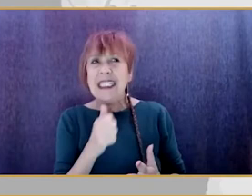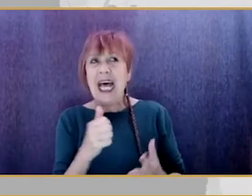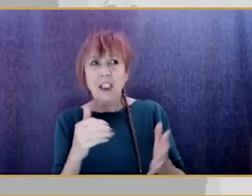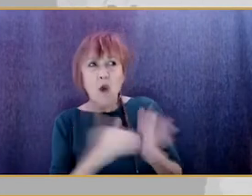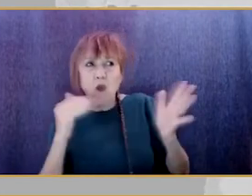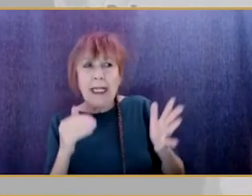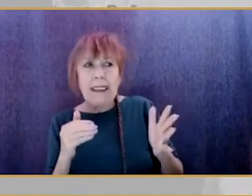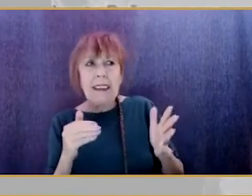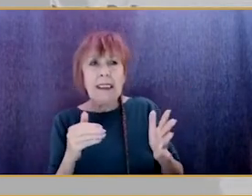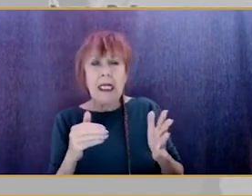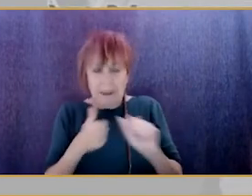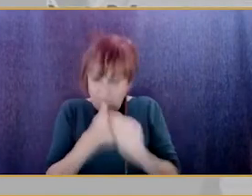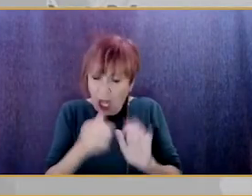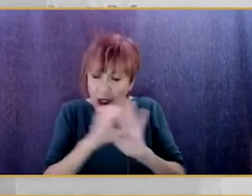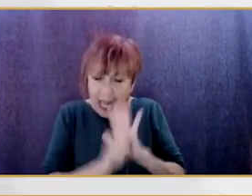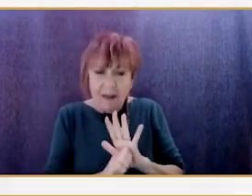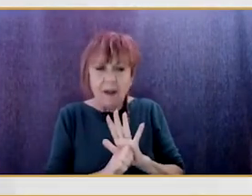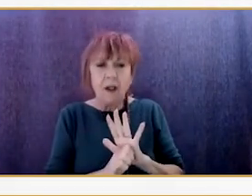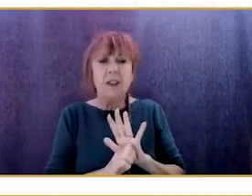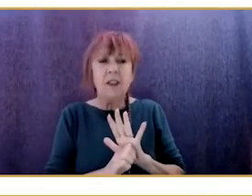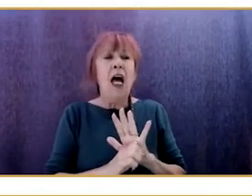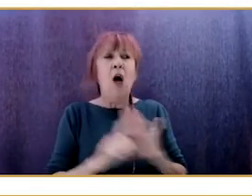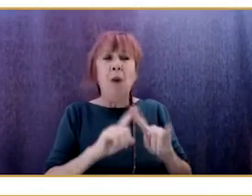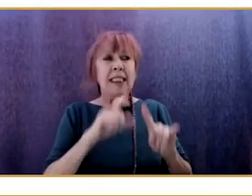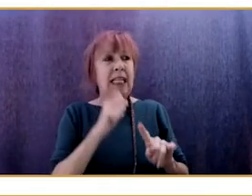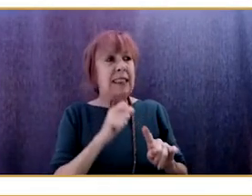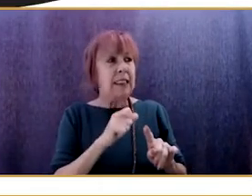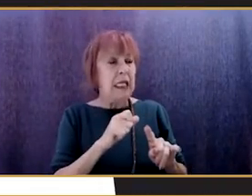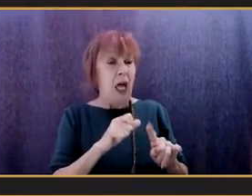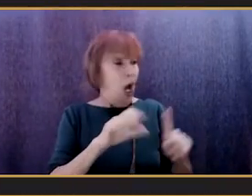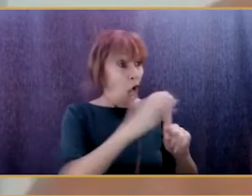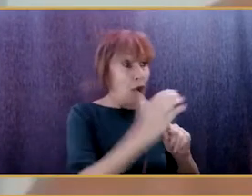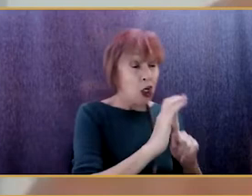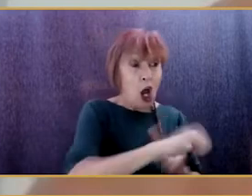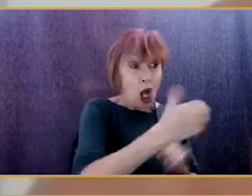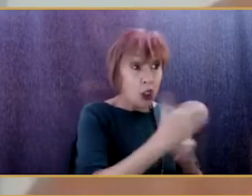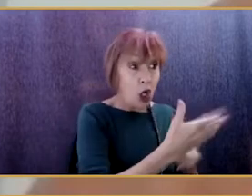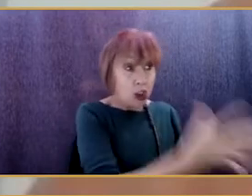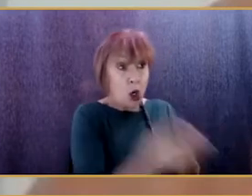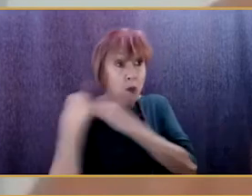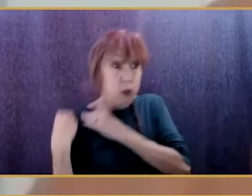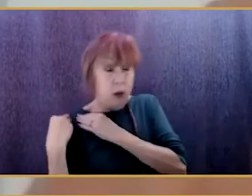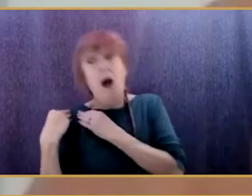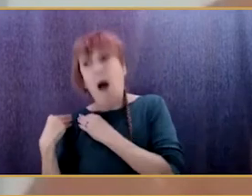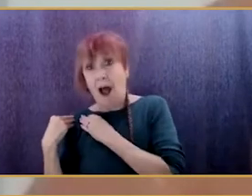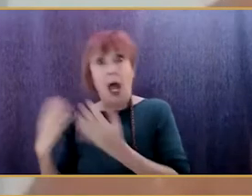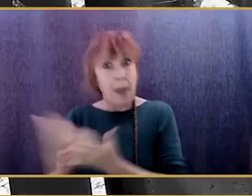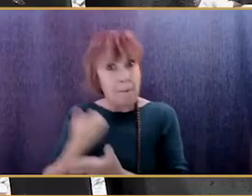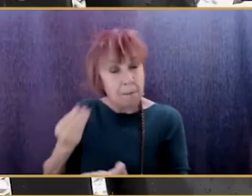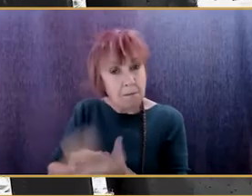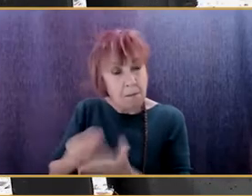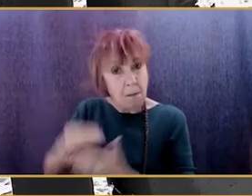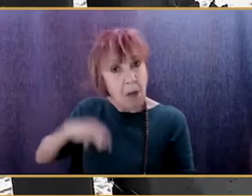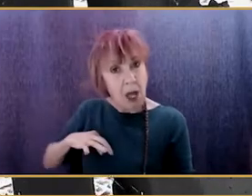that is ethical, that doesn't take on the burdens of another community and then profit off of them